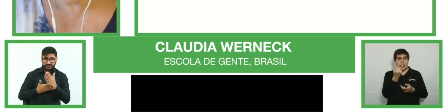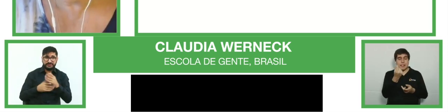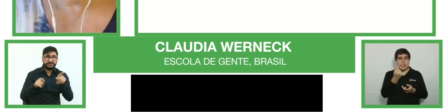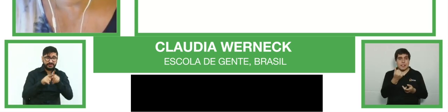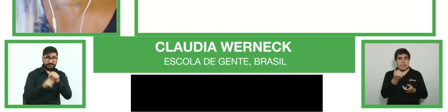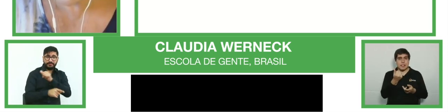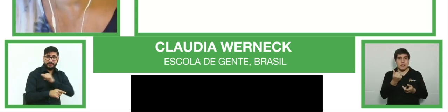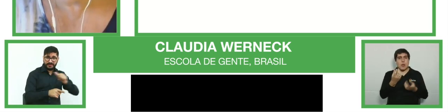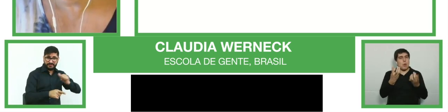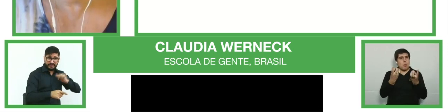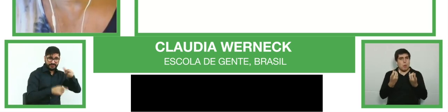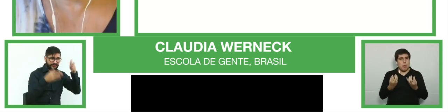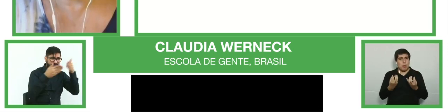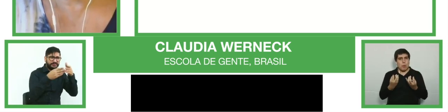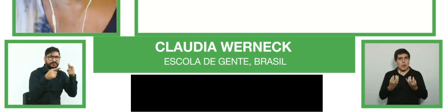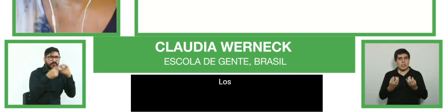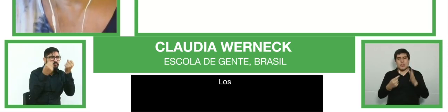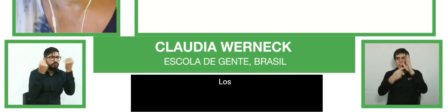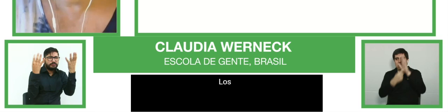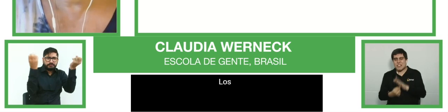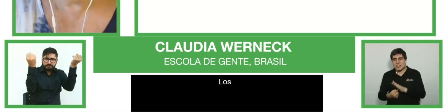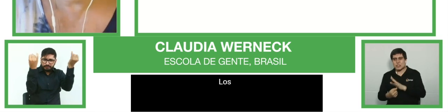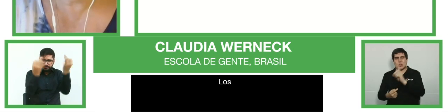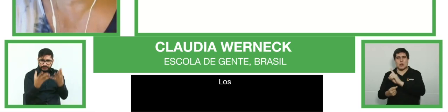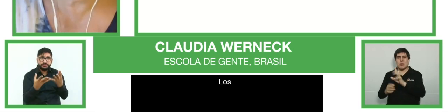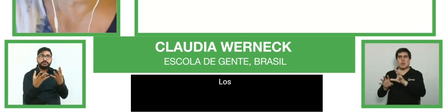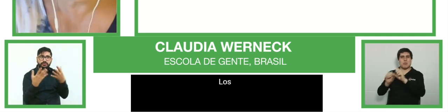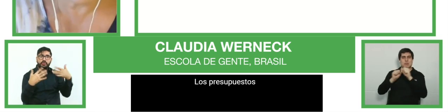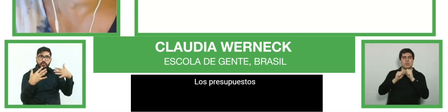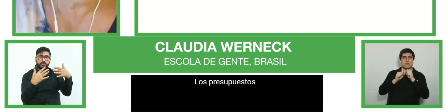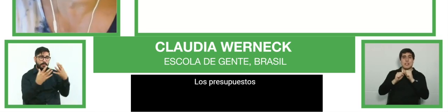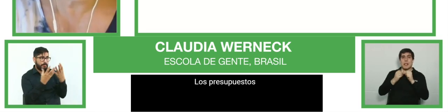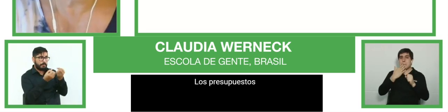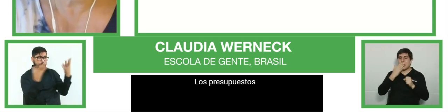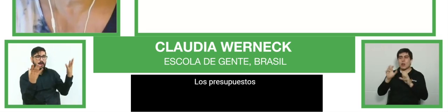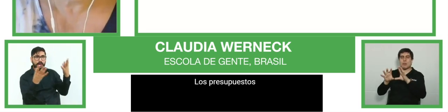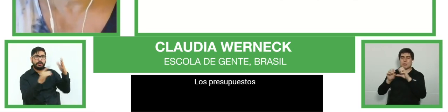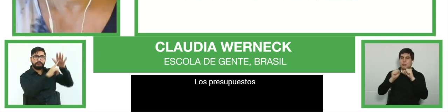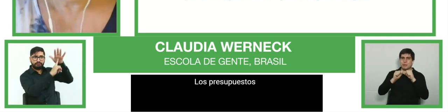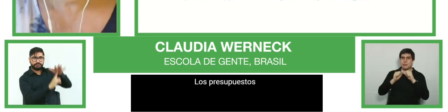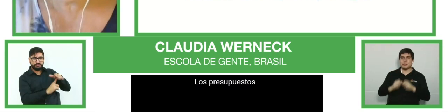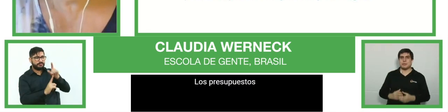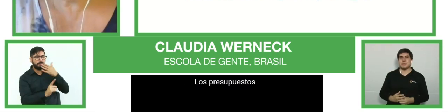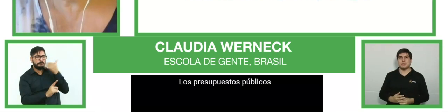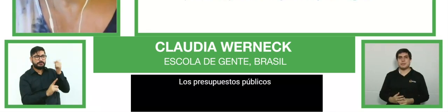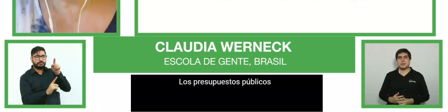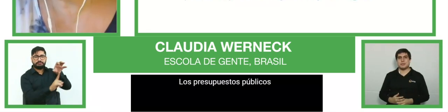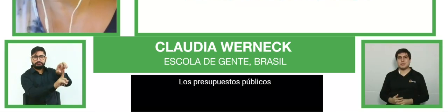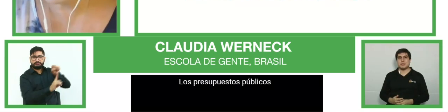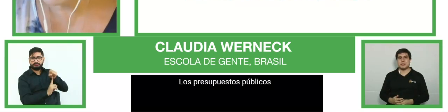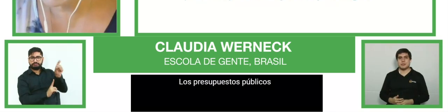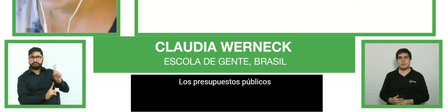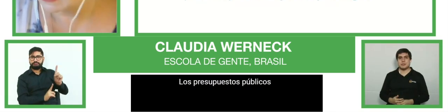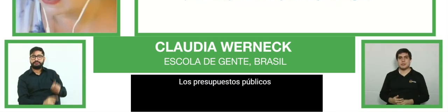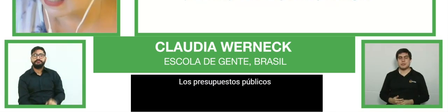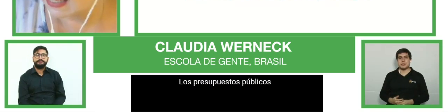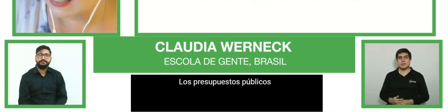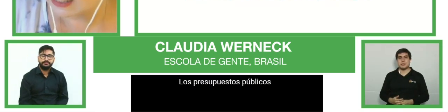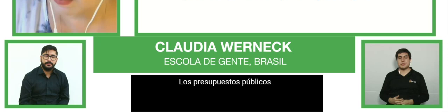the national budgets to know how much is the cost of non-discriminating. In this